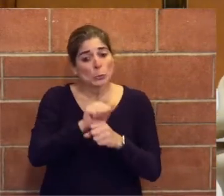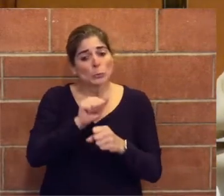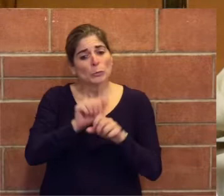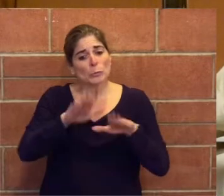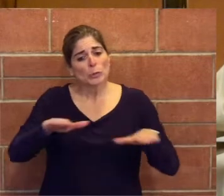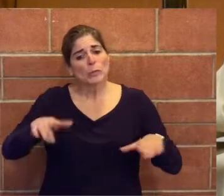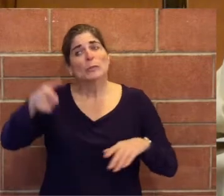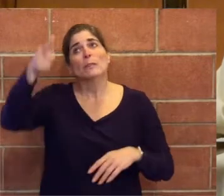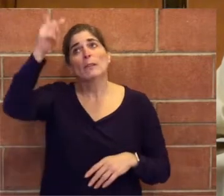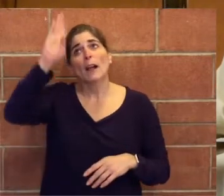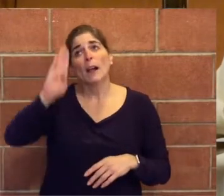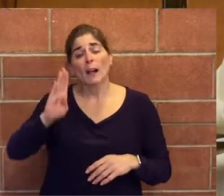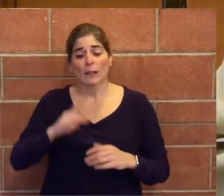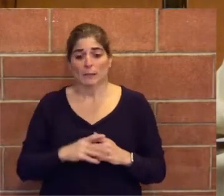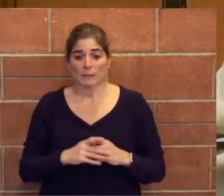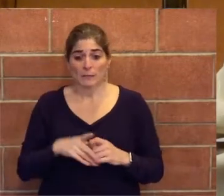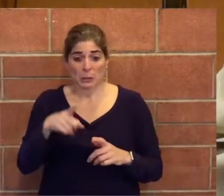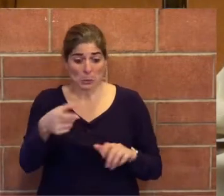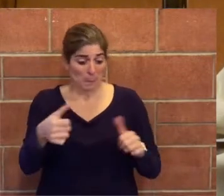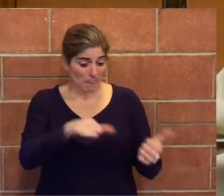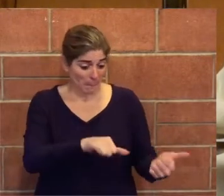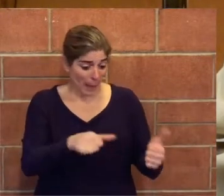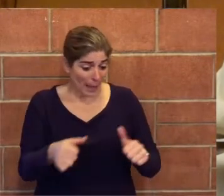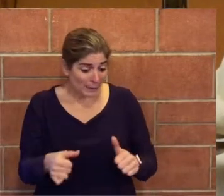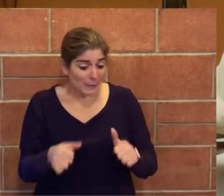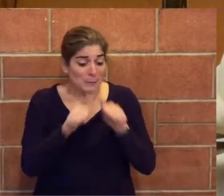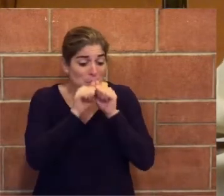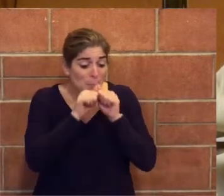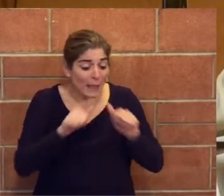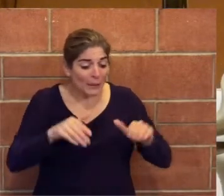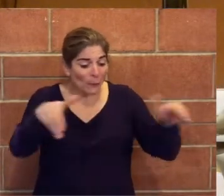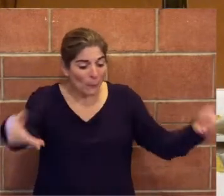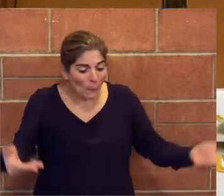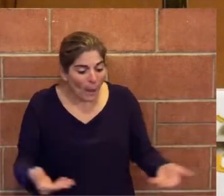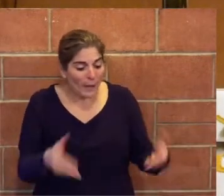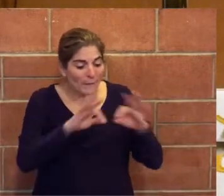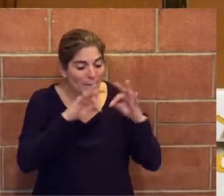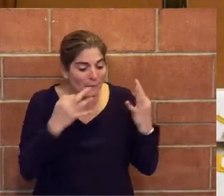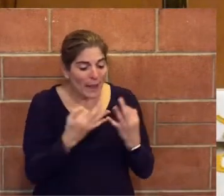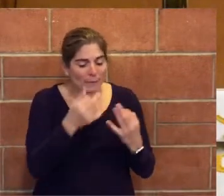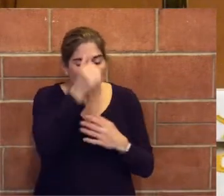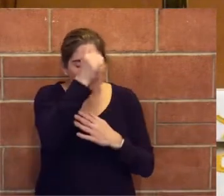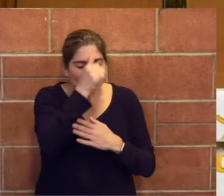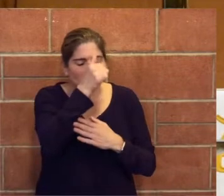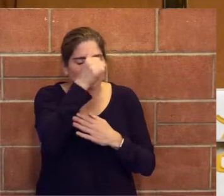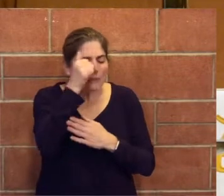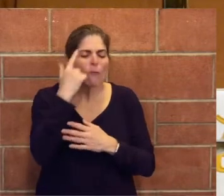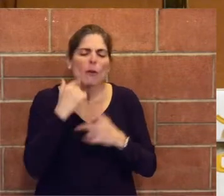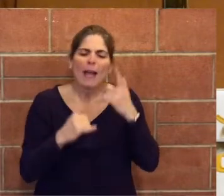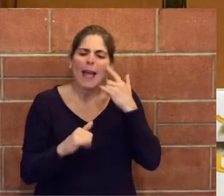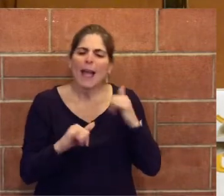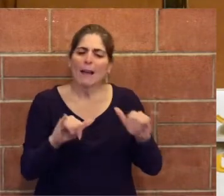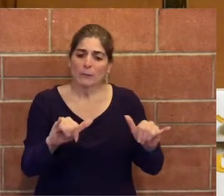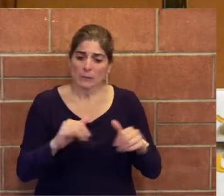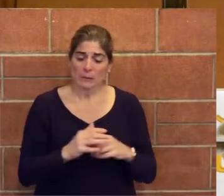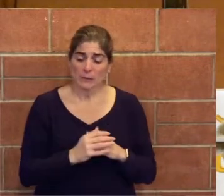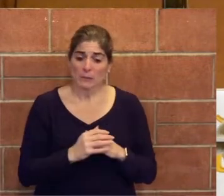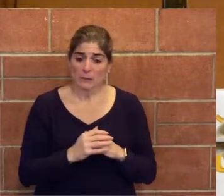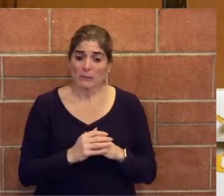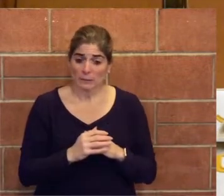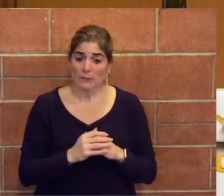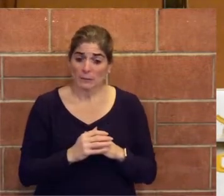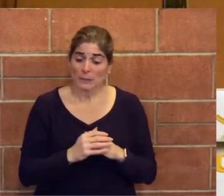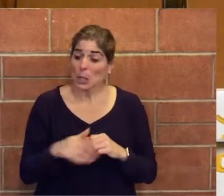God's child. Through baptism, you were welcomed into the Lord's family and marked with the cross of Christ